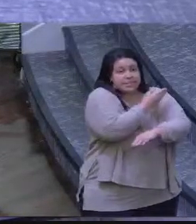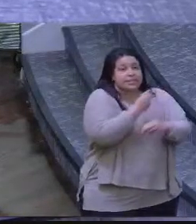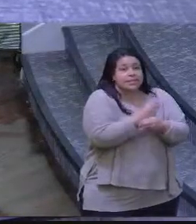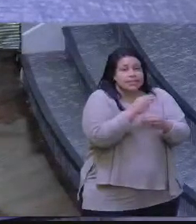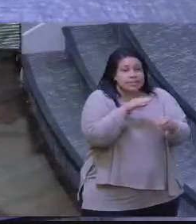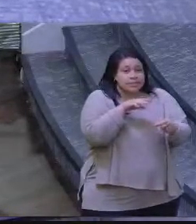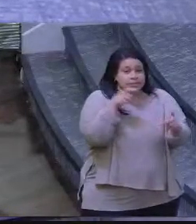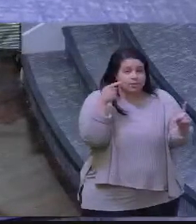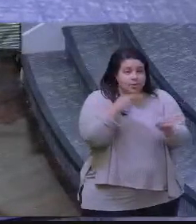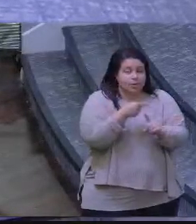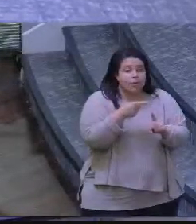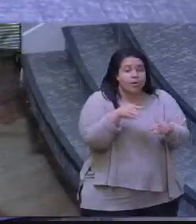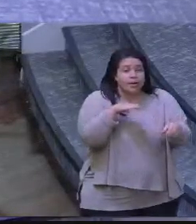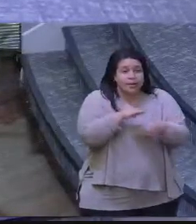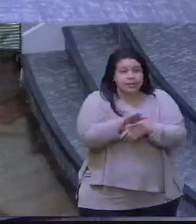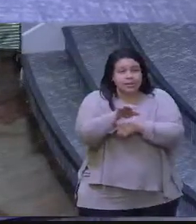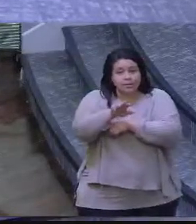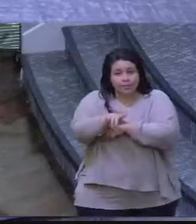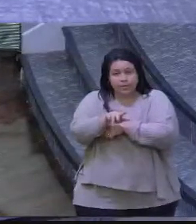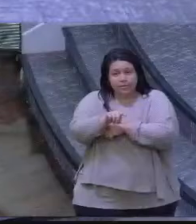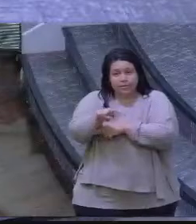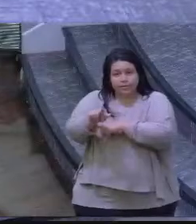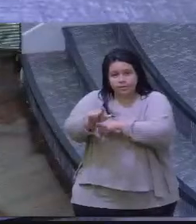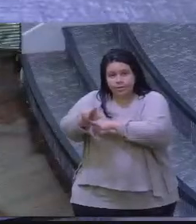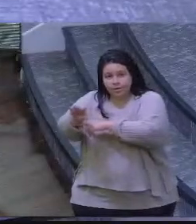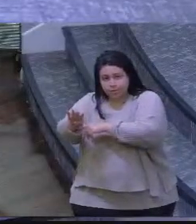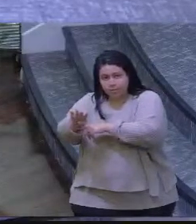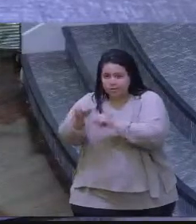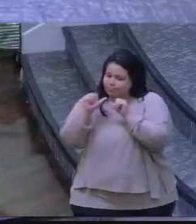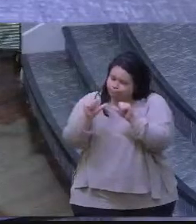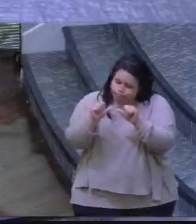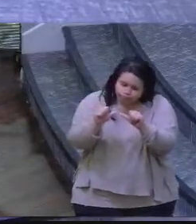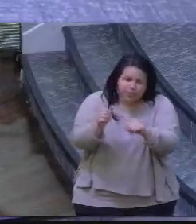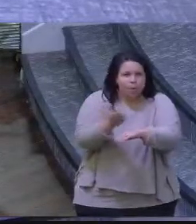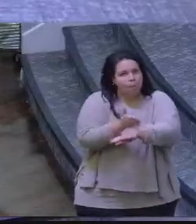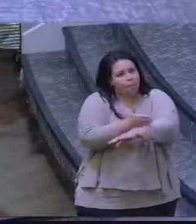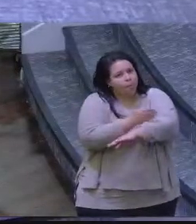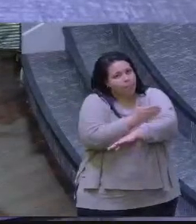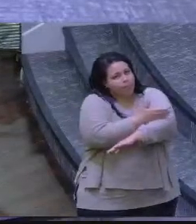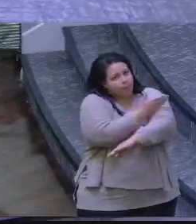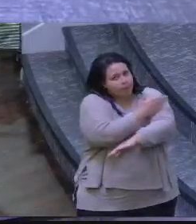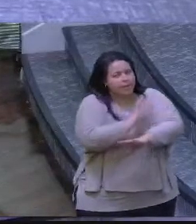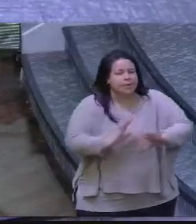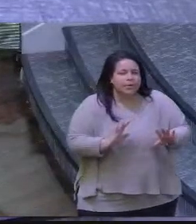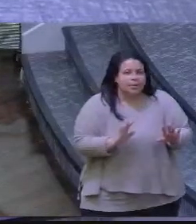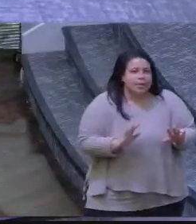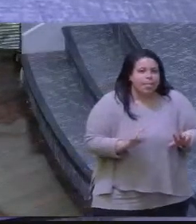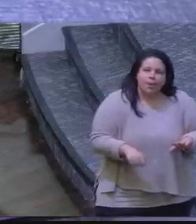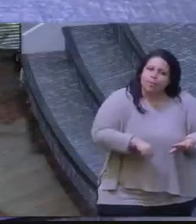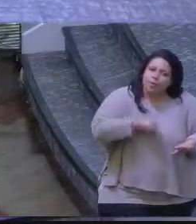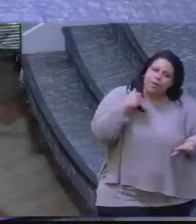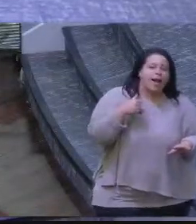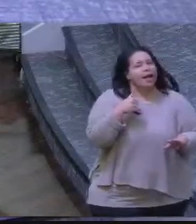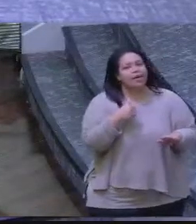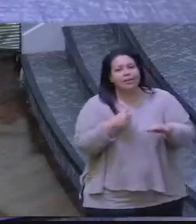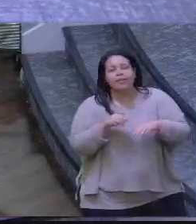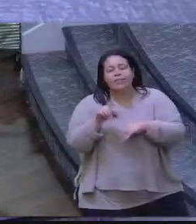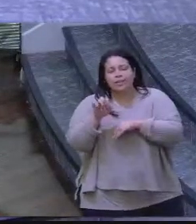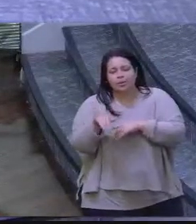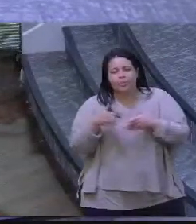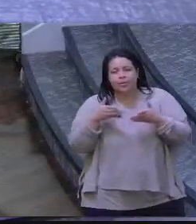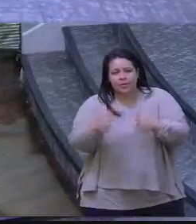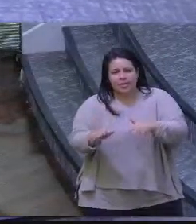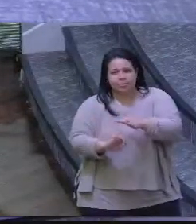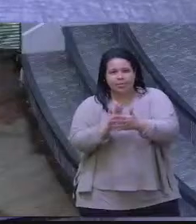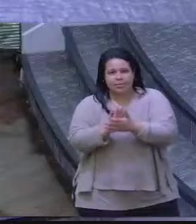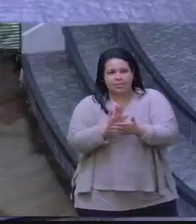the 23-24 school year, so constant improvement. We are proud of our Roadrunner students and the work of Mr. Payne and his